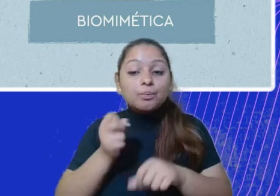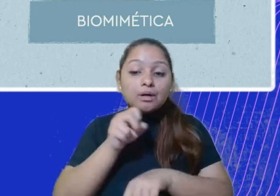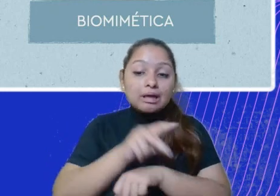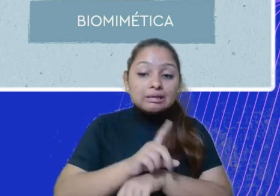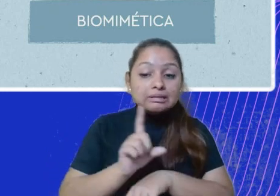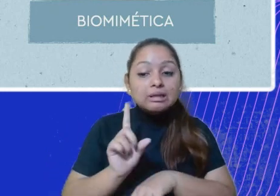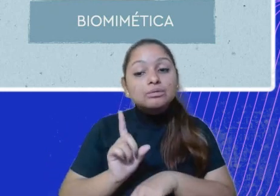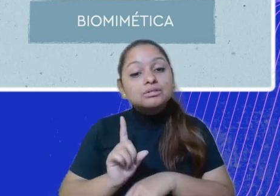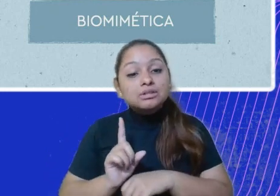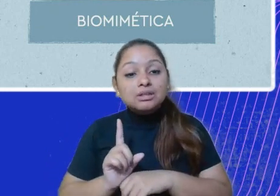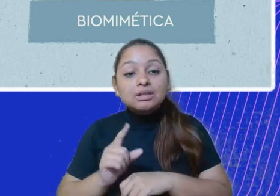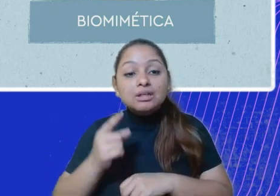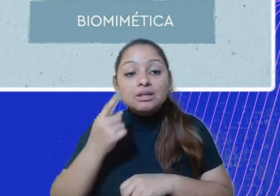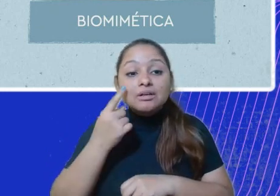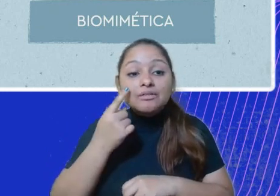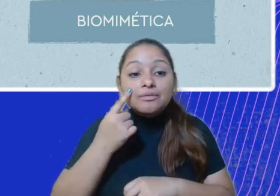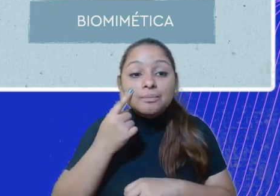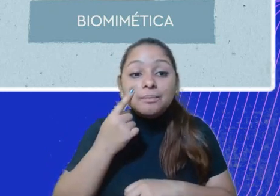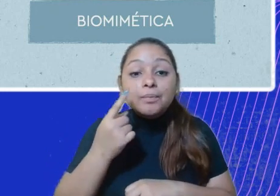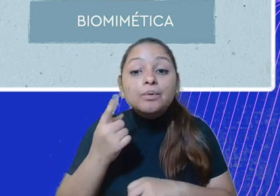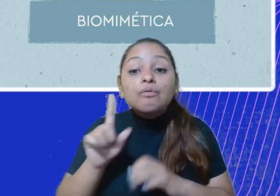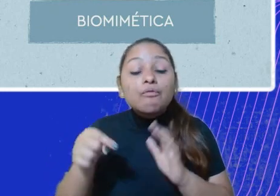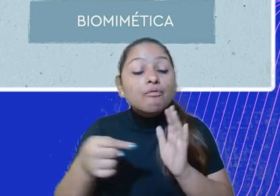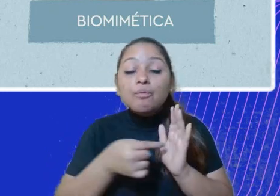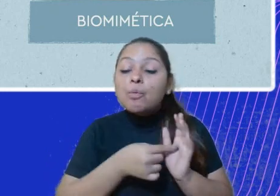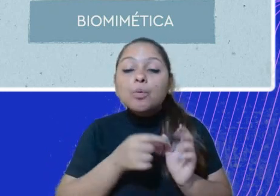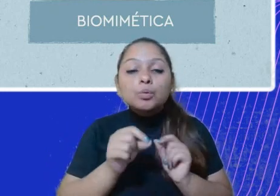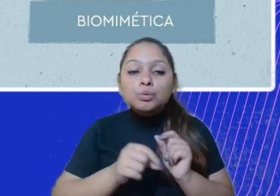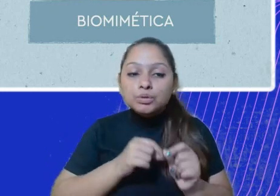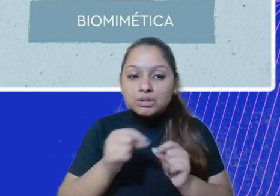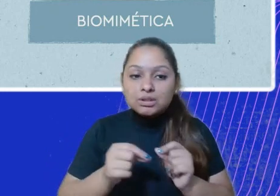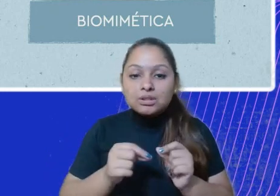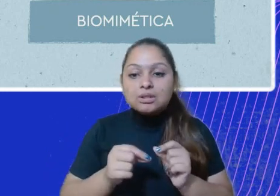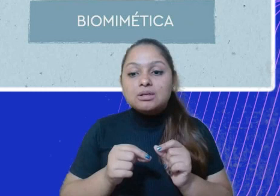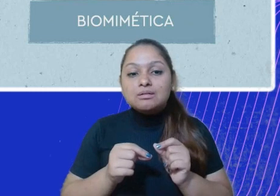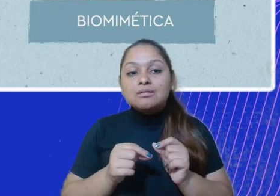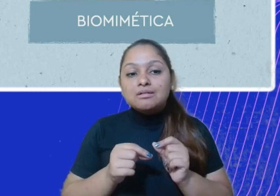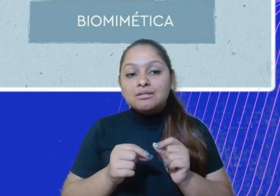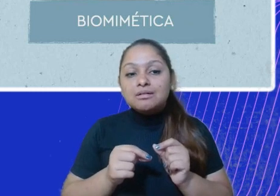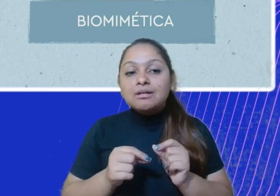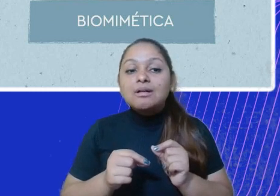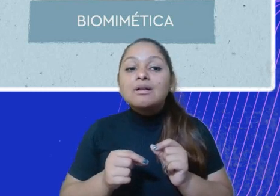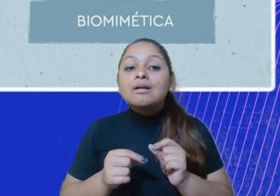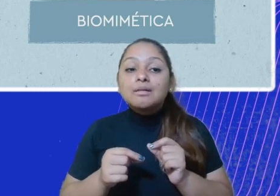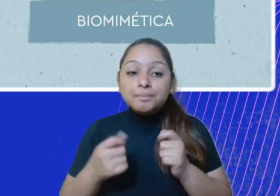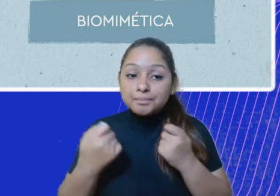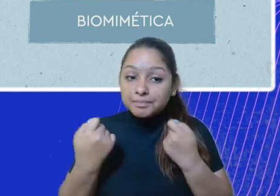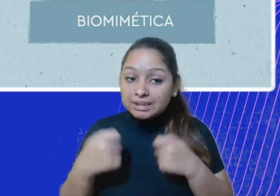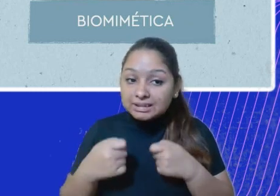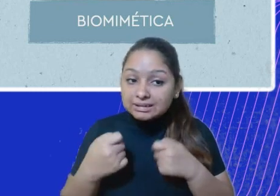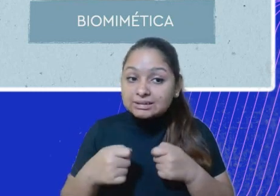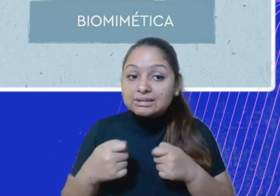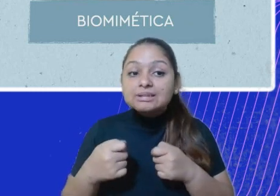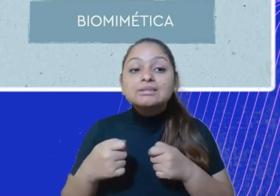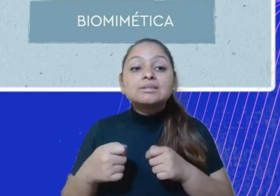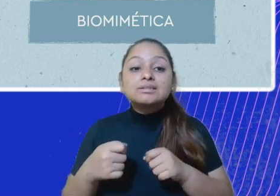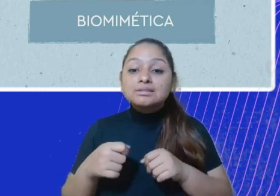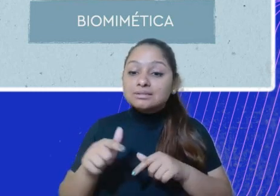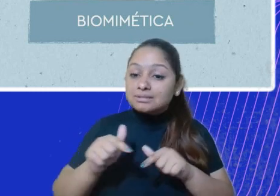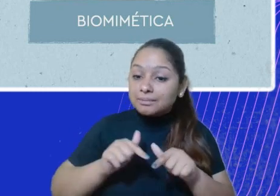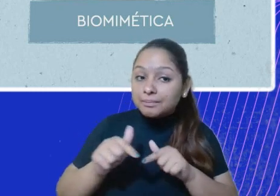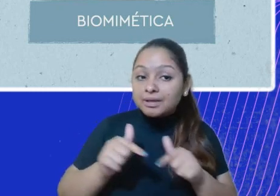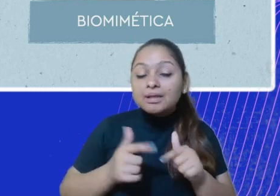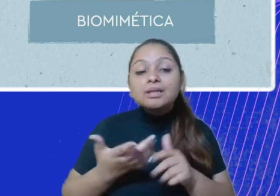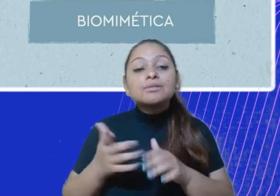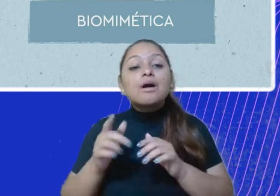a human, living beings, so we are going to reduce or eliminate the impact in the environment, so the treatment of waste,